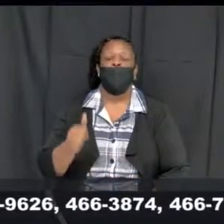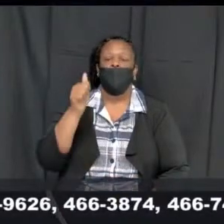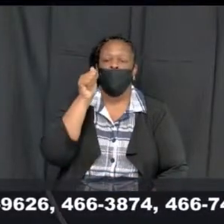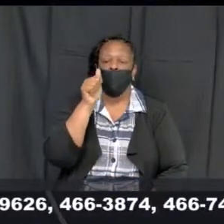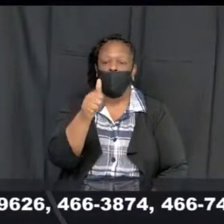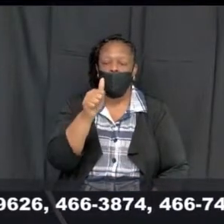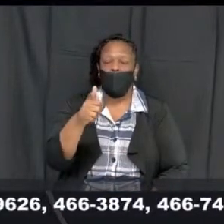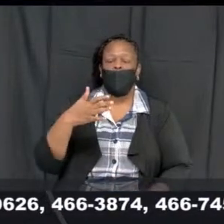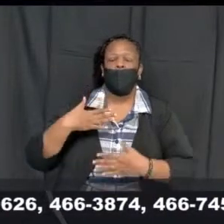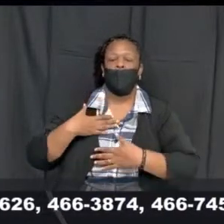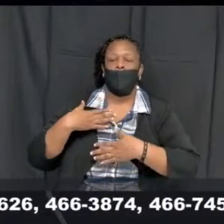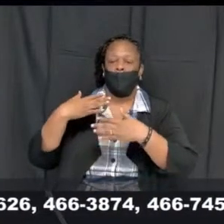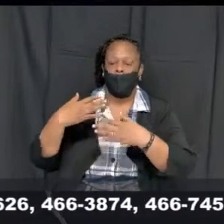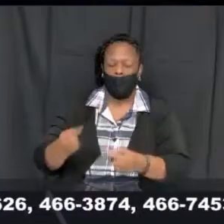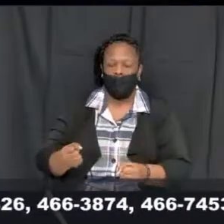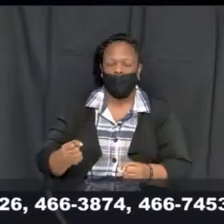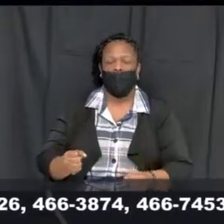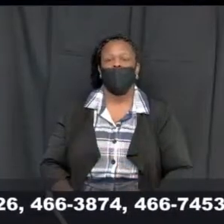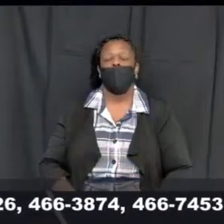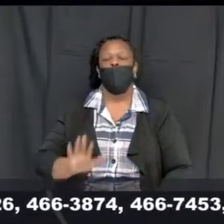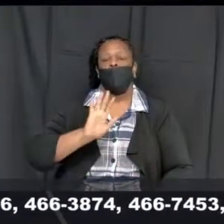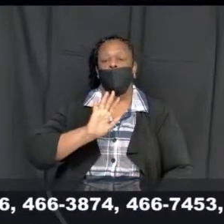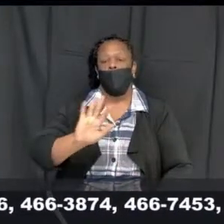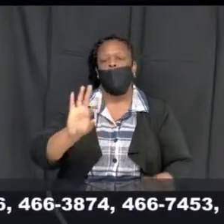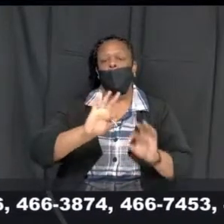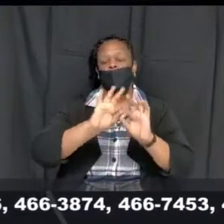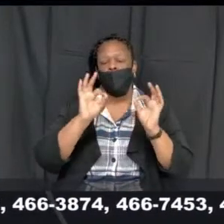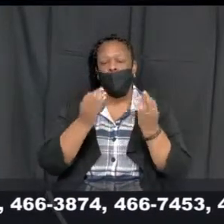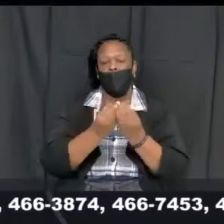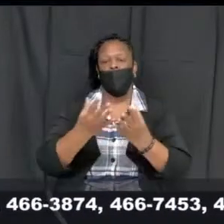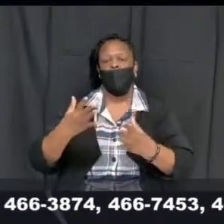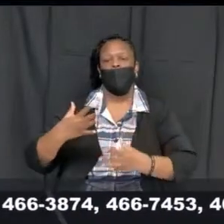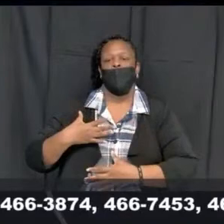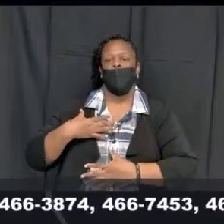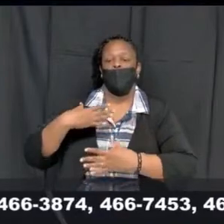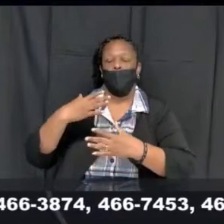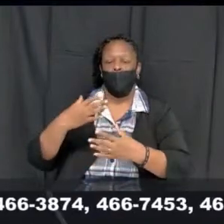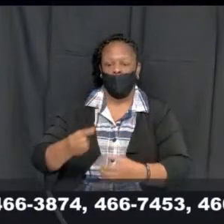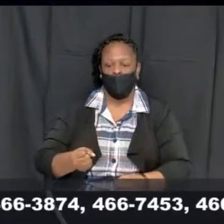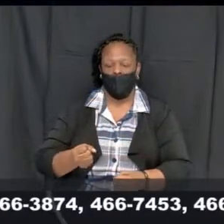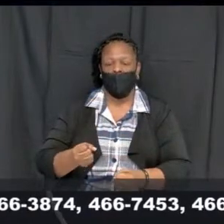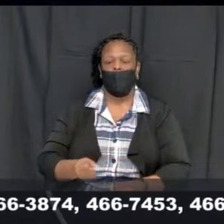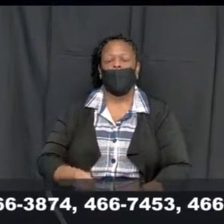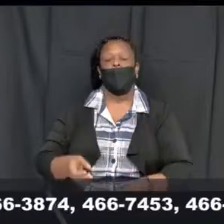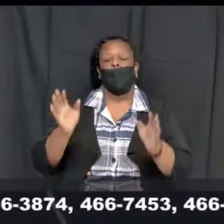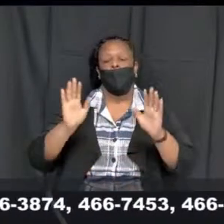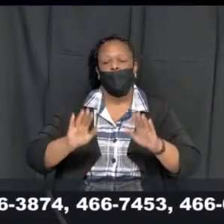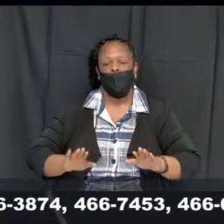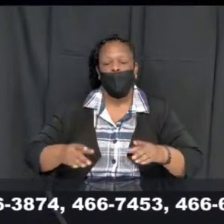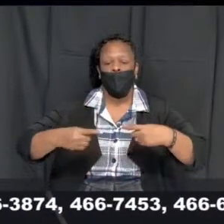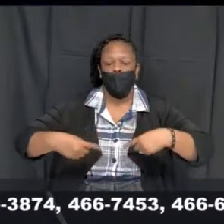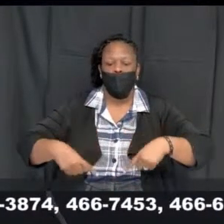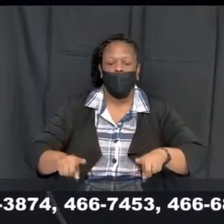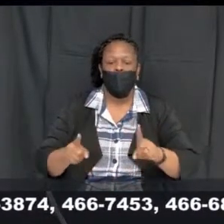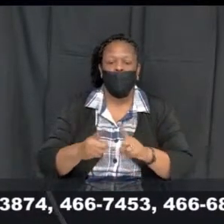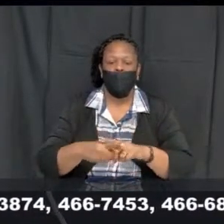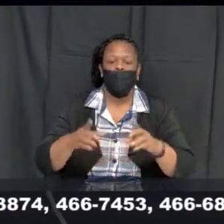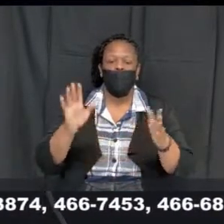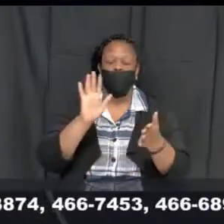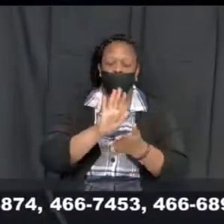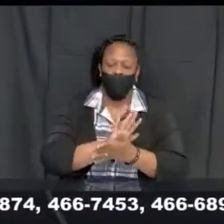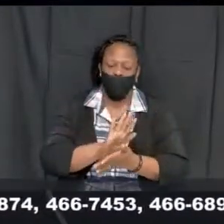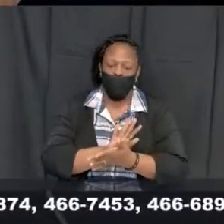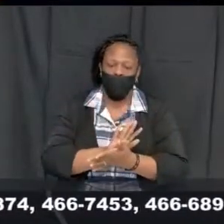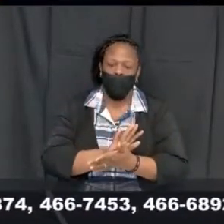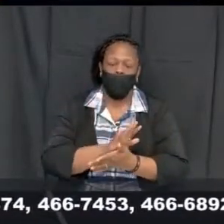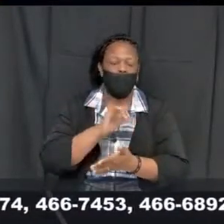the politics of your family's health, the politics of your children going to school, the politics